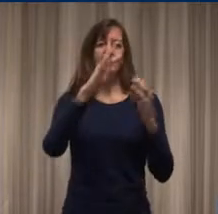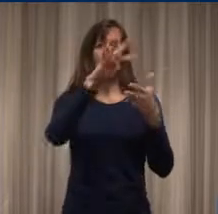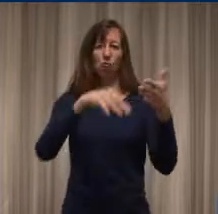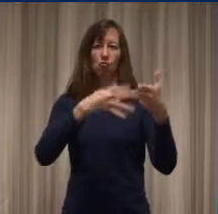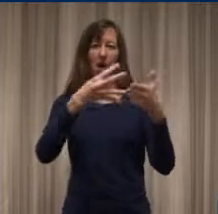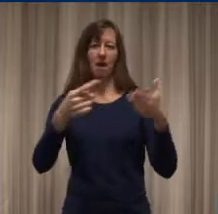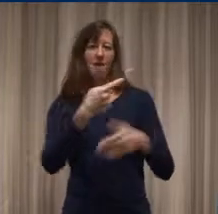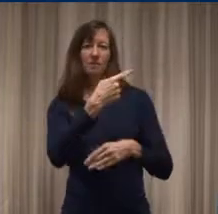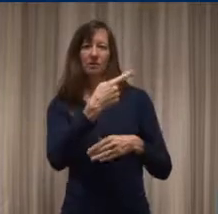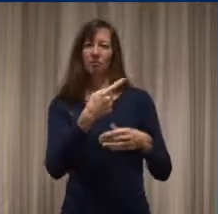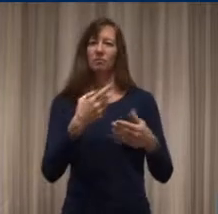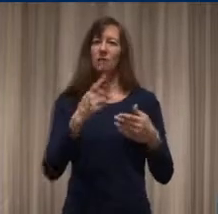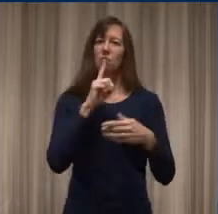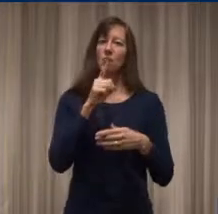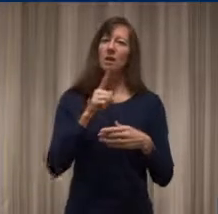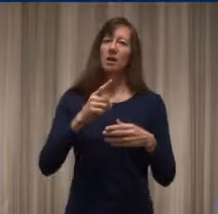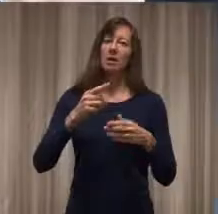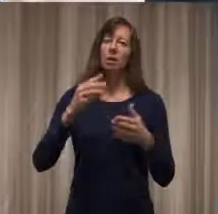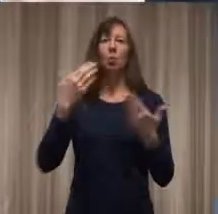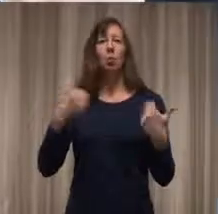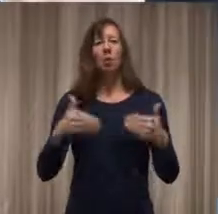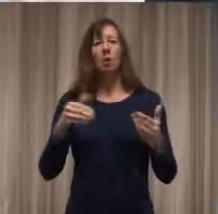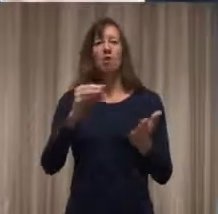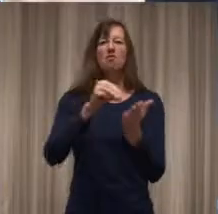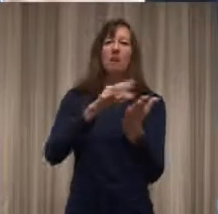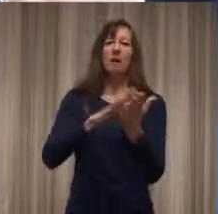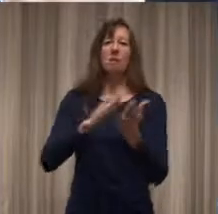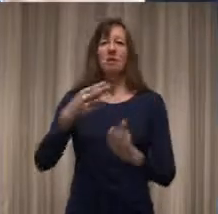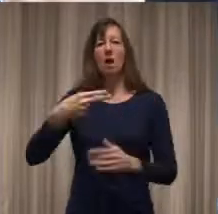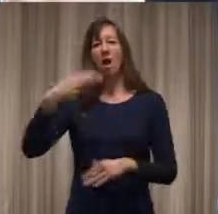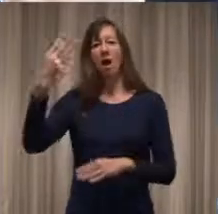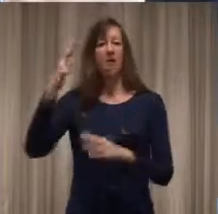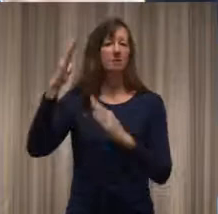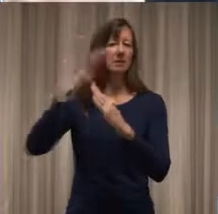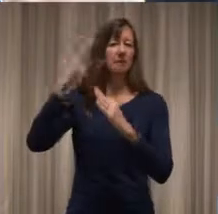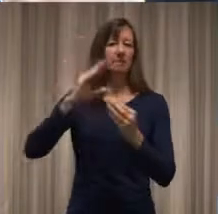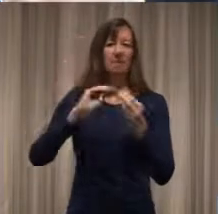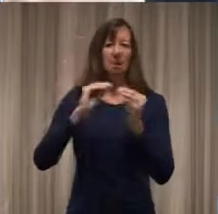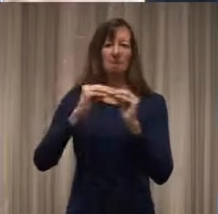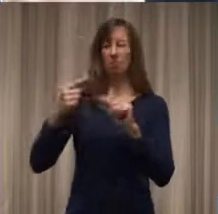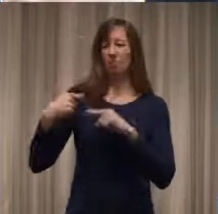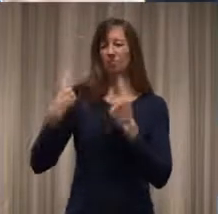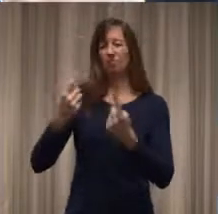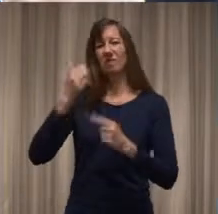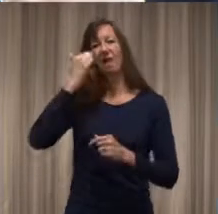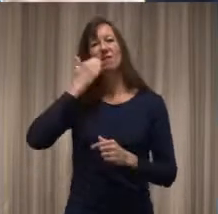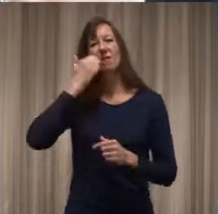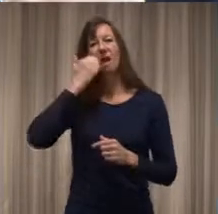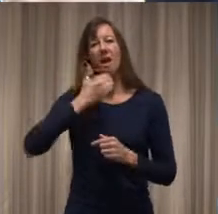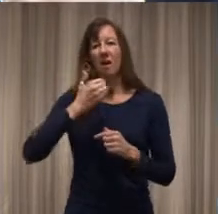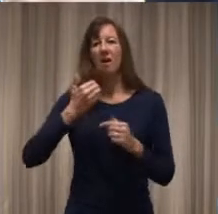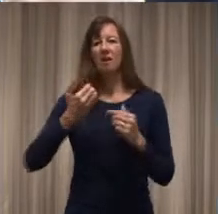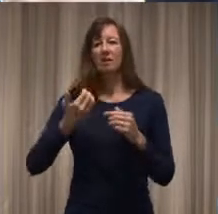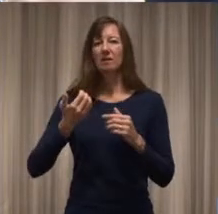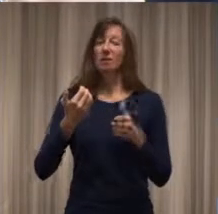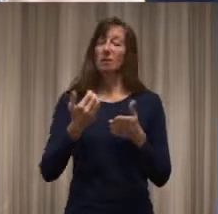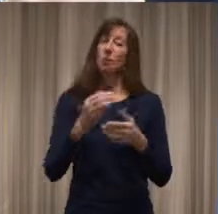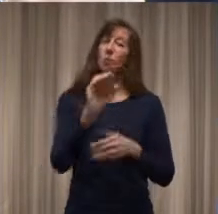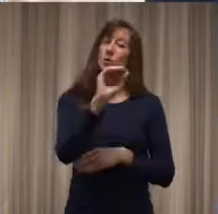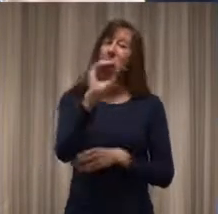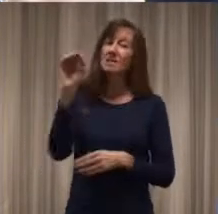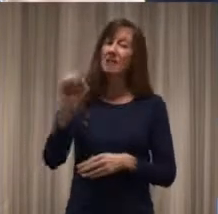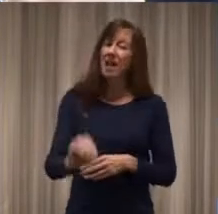near record highs for the number of new daily positives each day. As a percentage, we are still very high in